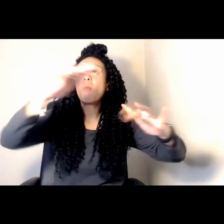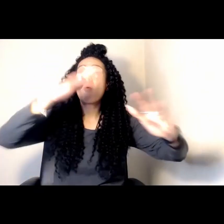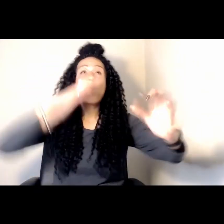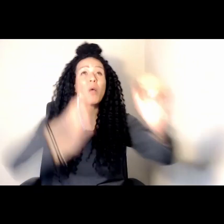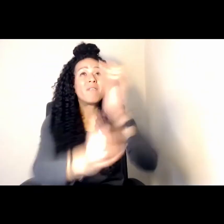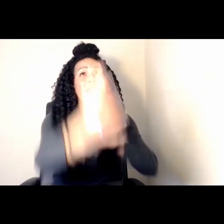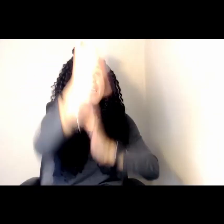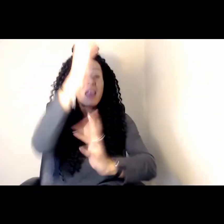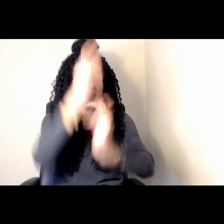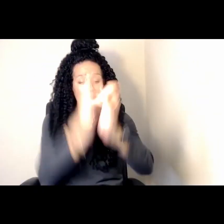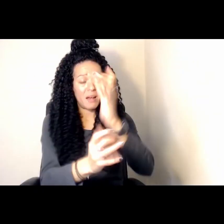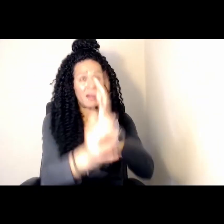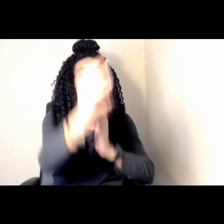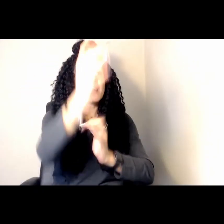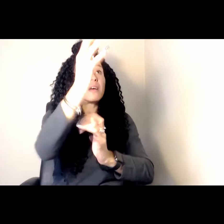and flame.